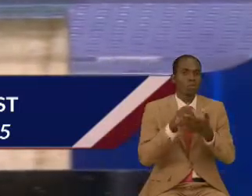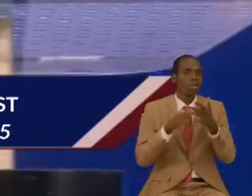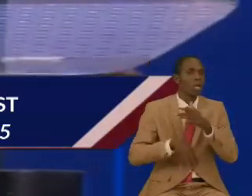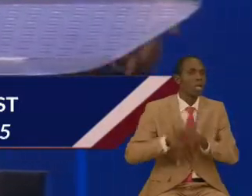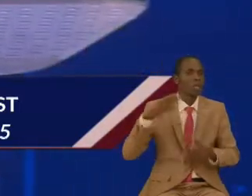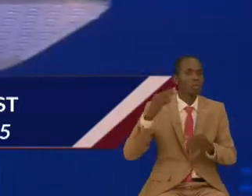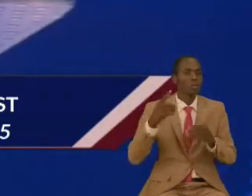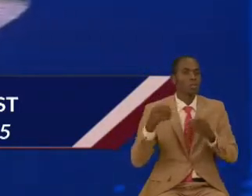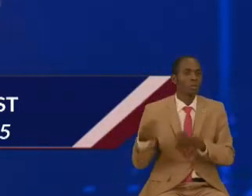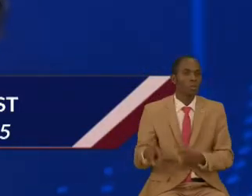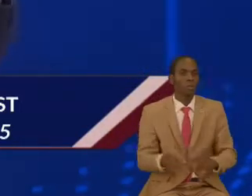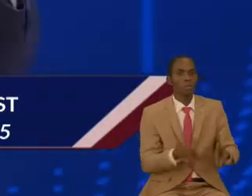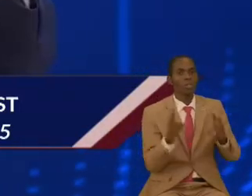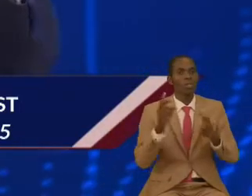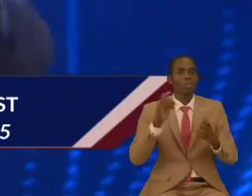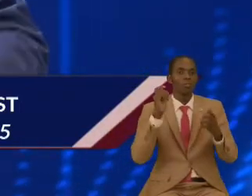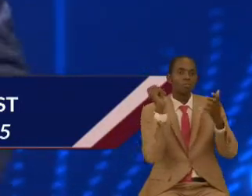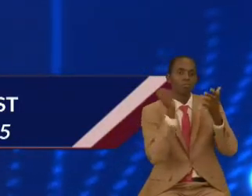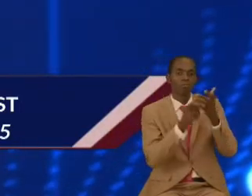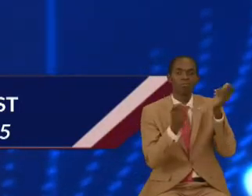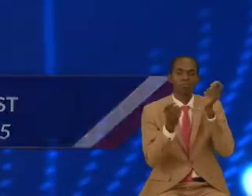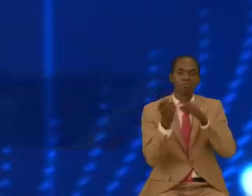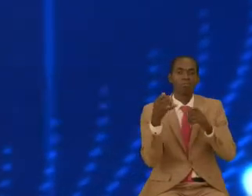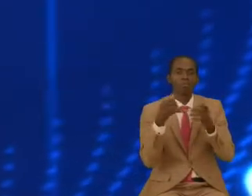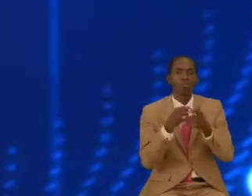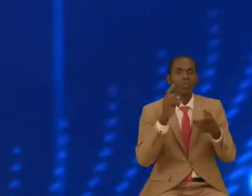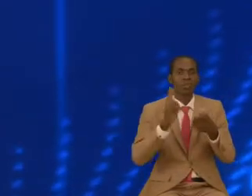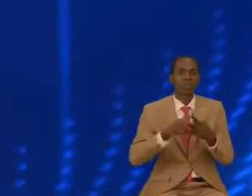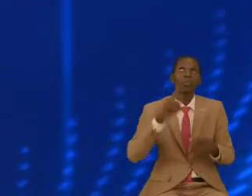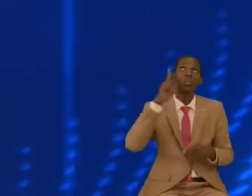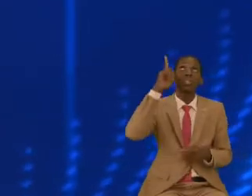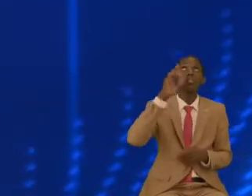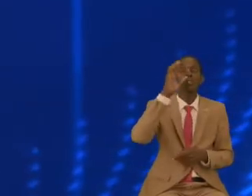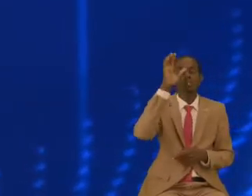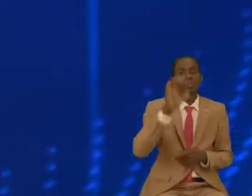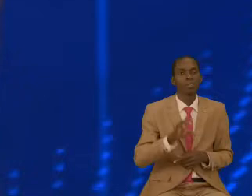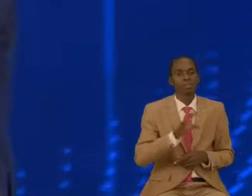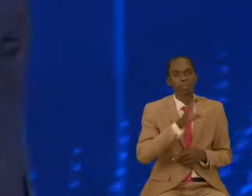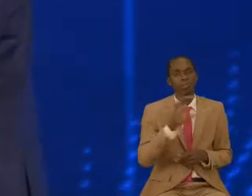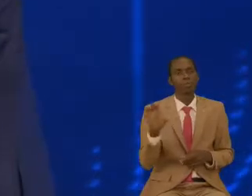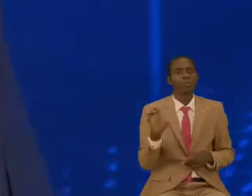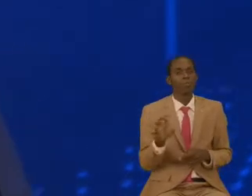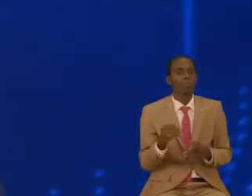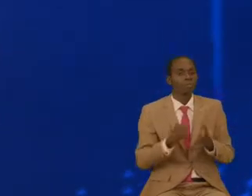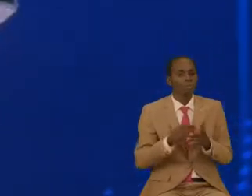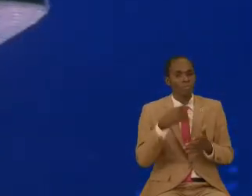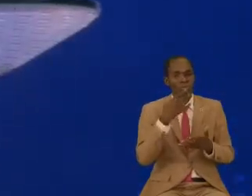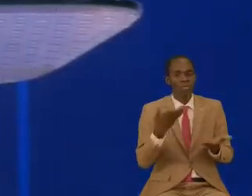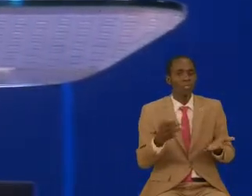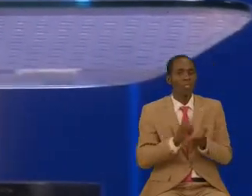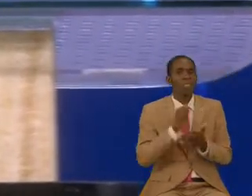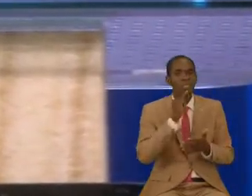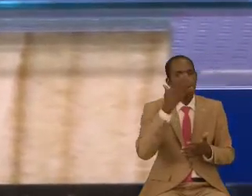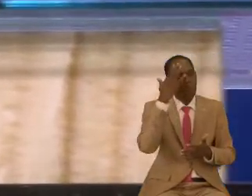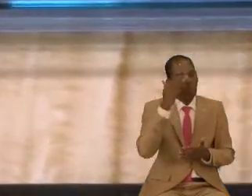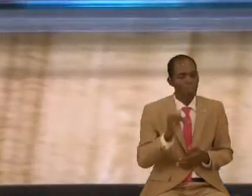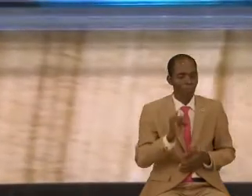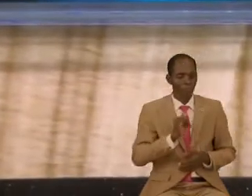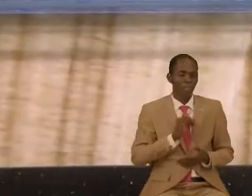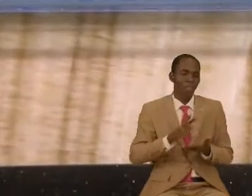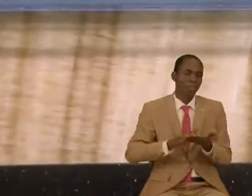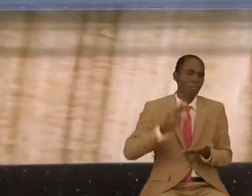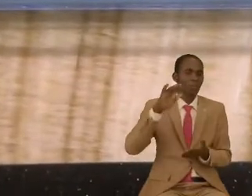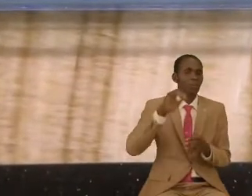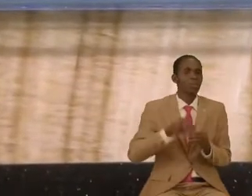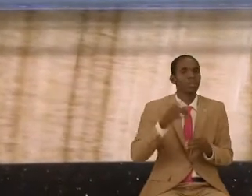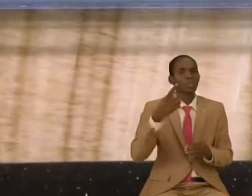the way, nailing it to the cross, nailing it to his cross. He said, that's why I glory in